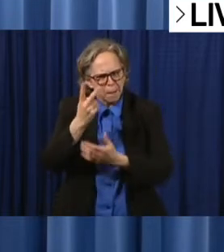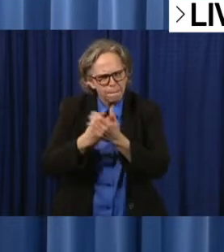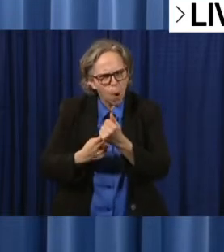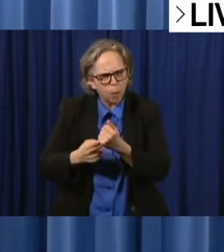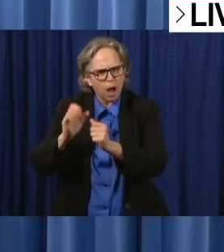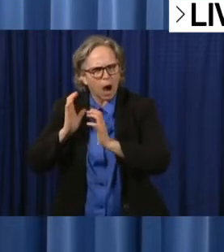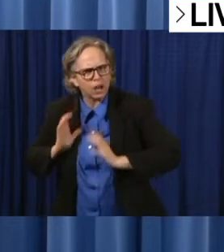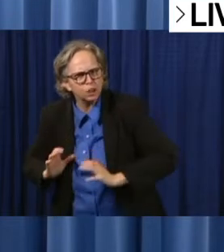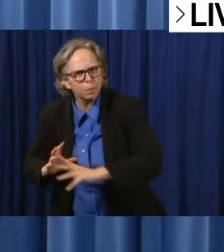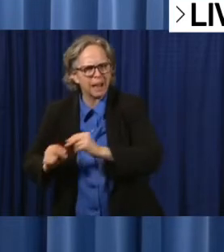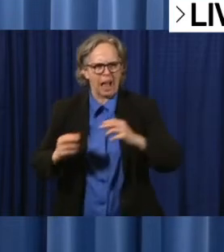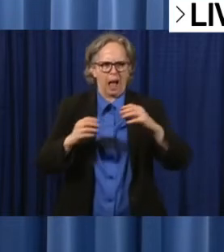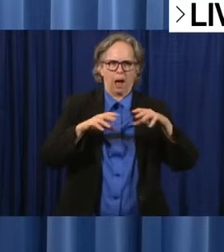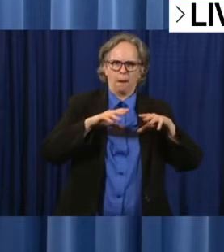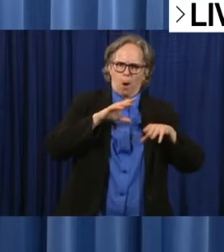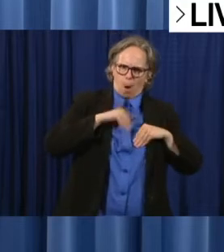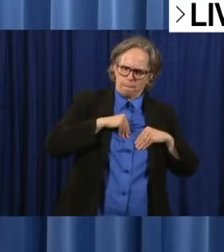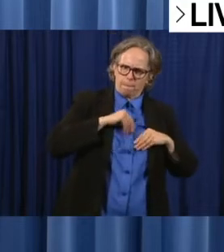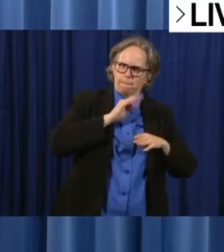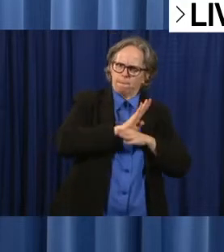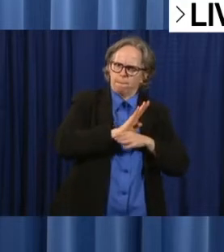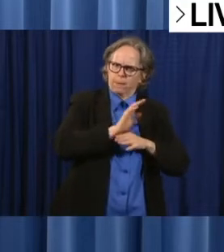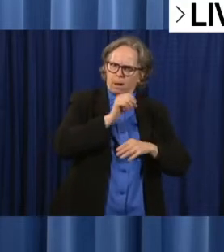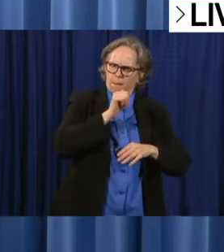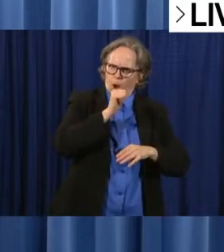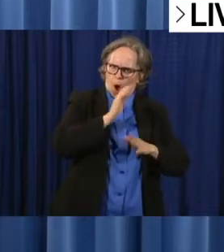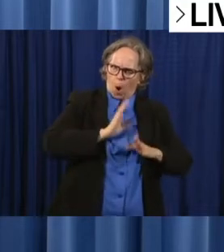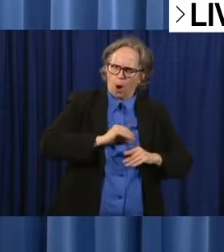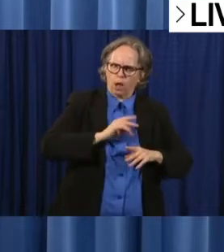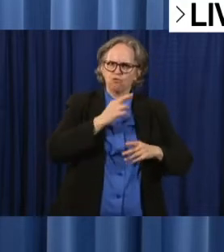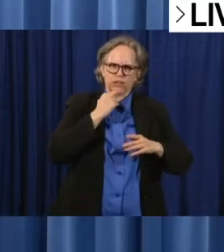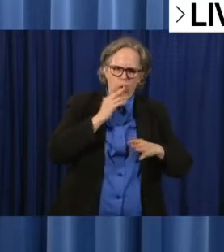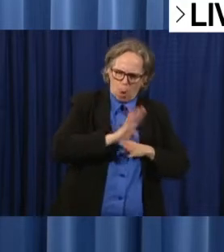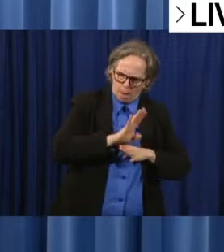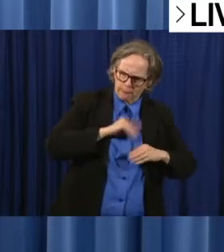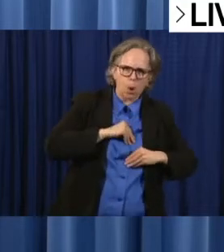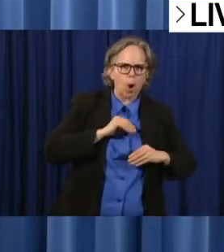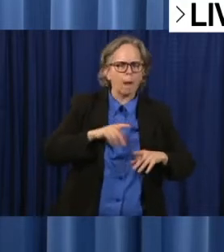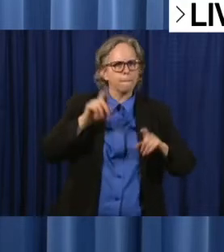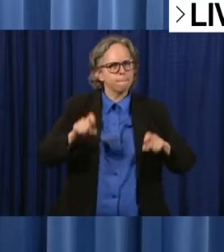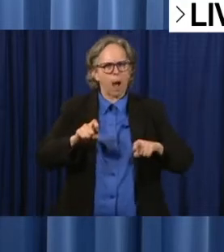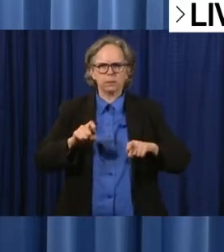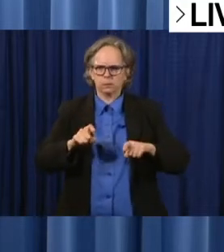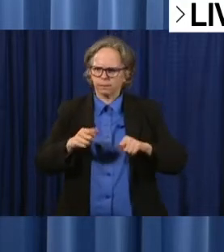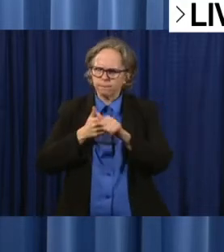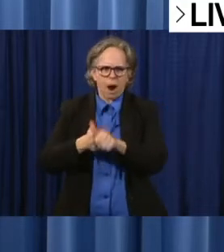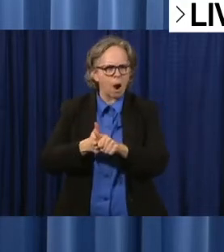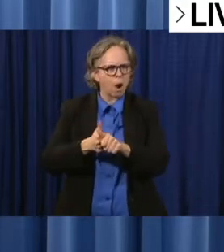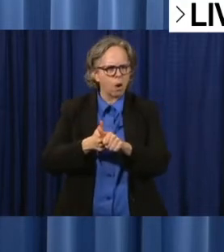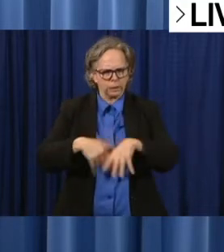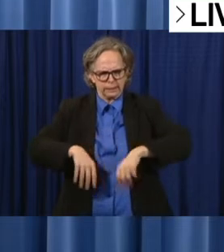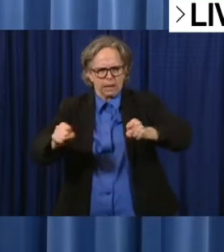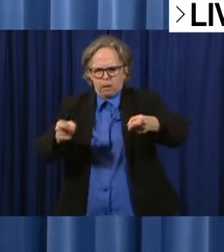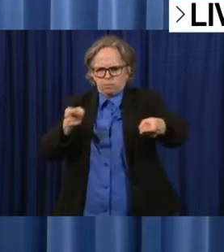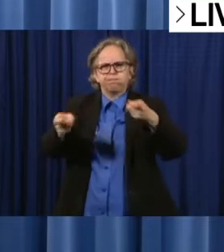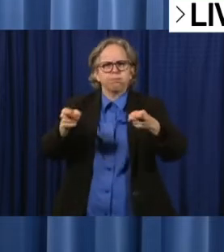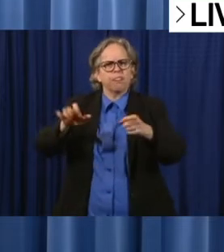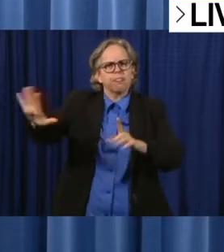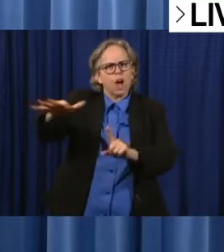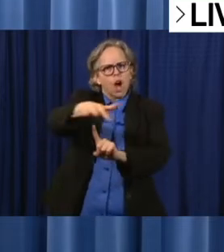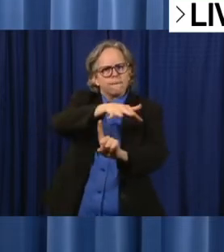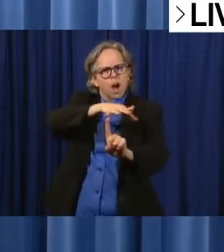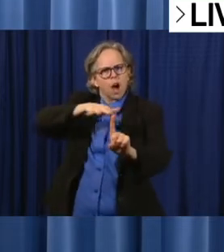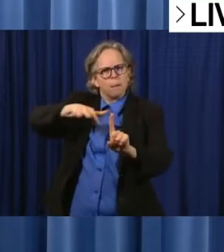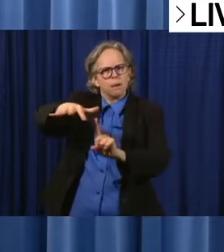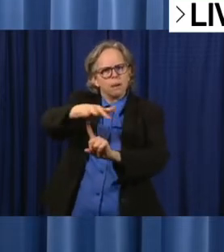bar, the people who are running the bar, they have an obligation to control the environment. And if they cannot